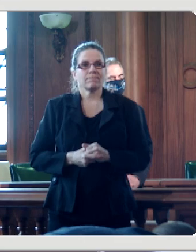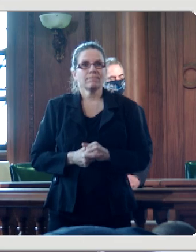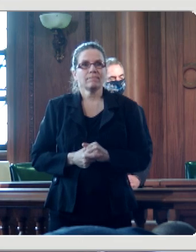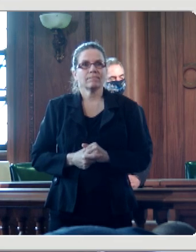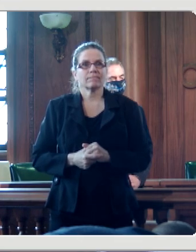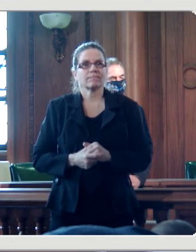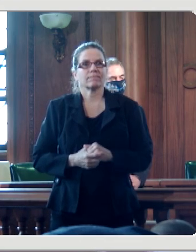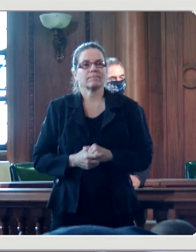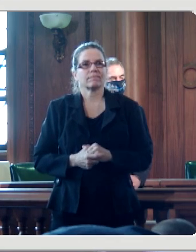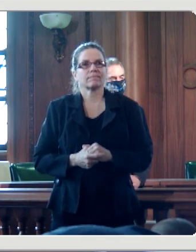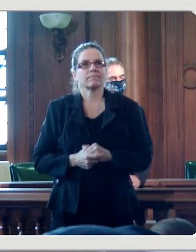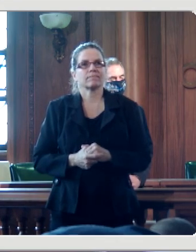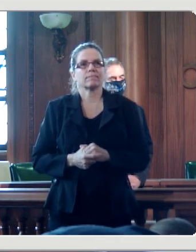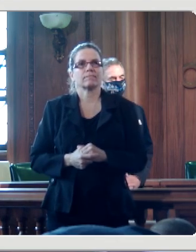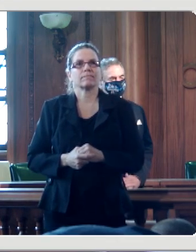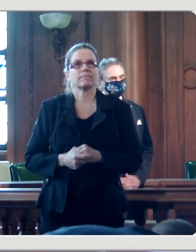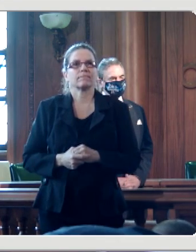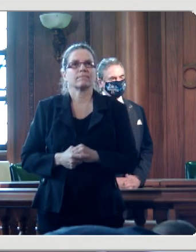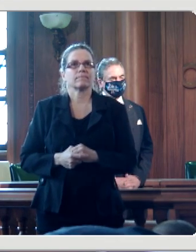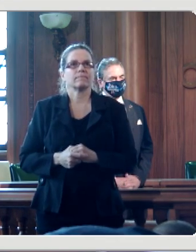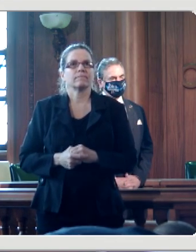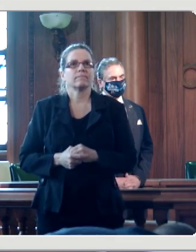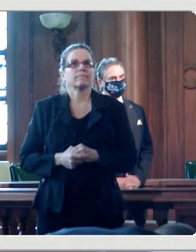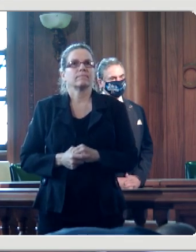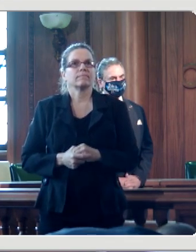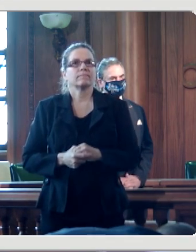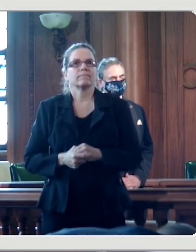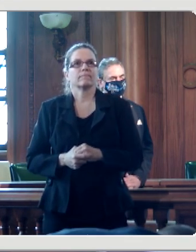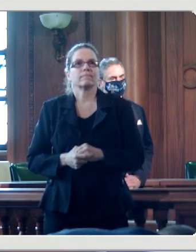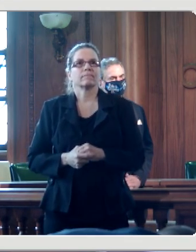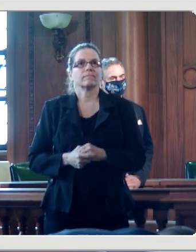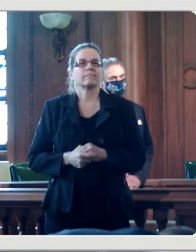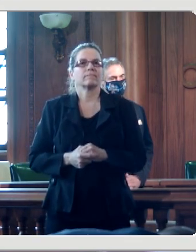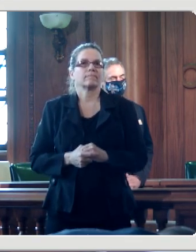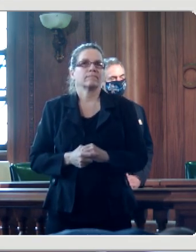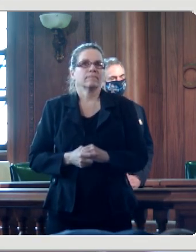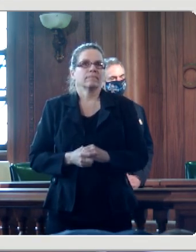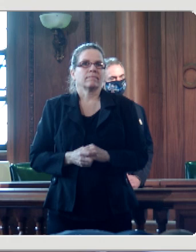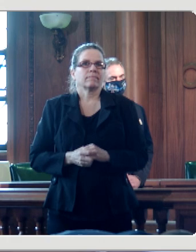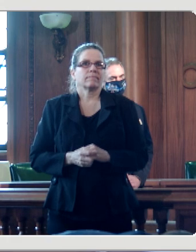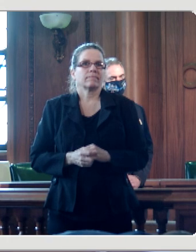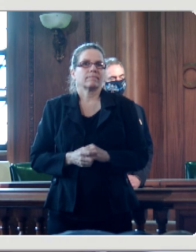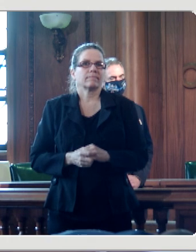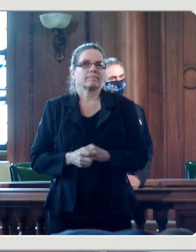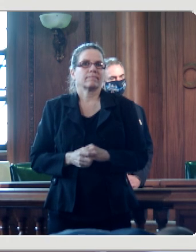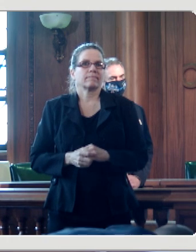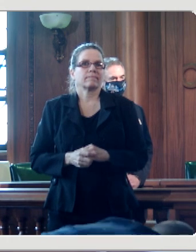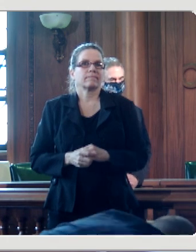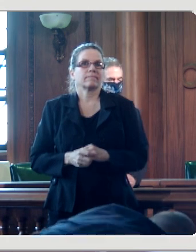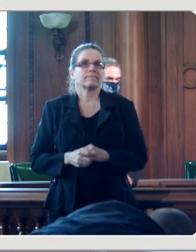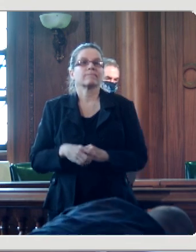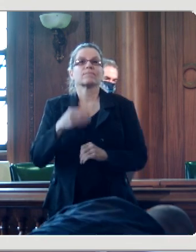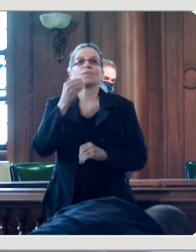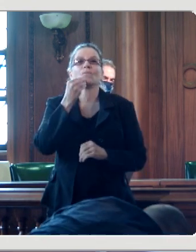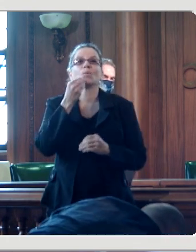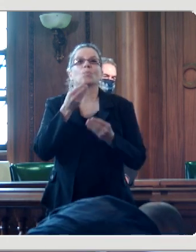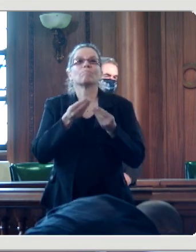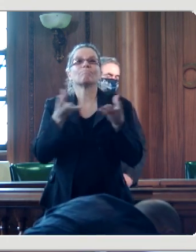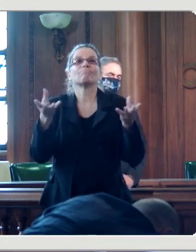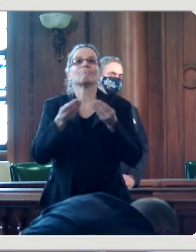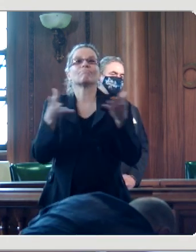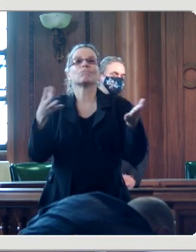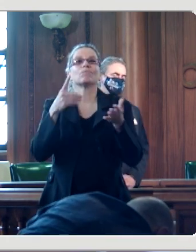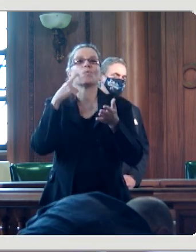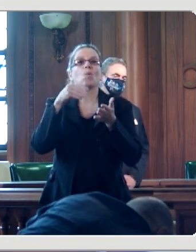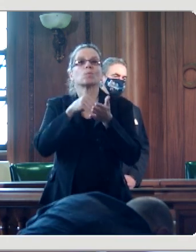Our meals program has continued to be an enormous success. This weekend, over the New Year's, we distributed